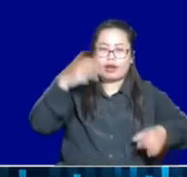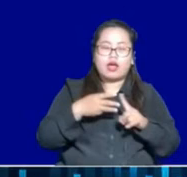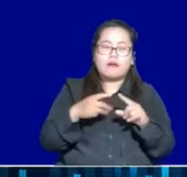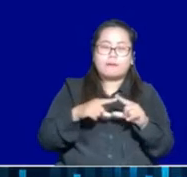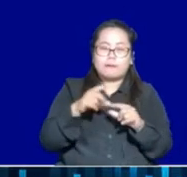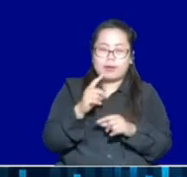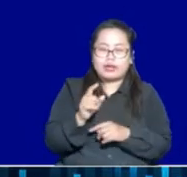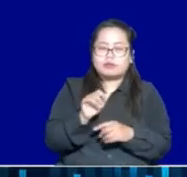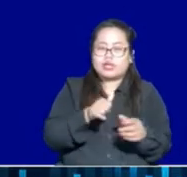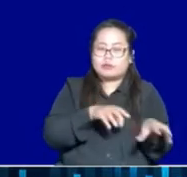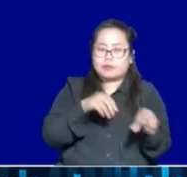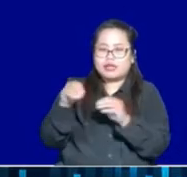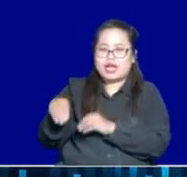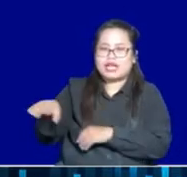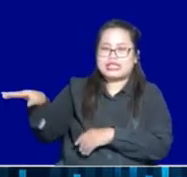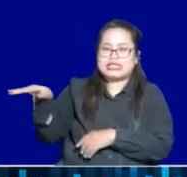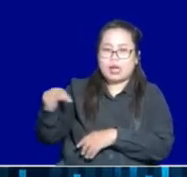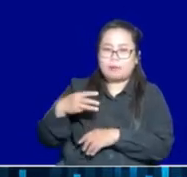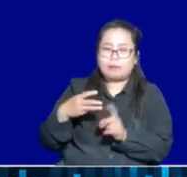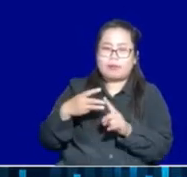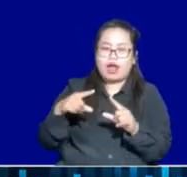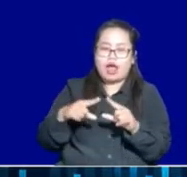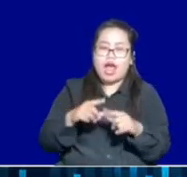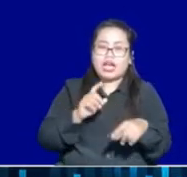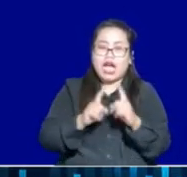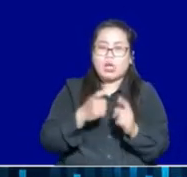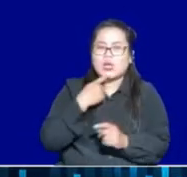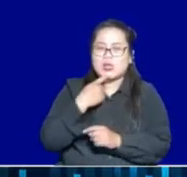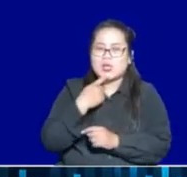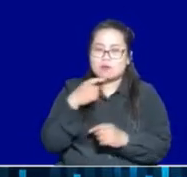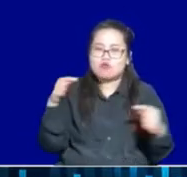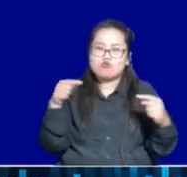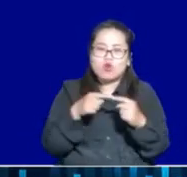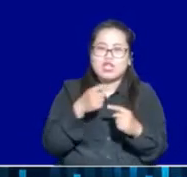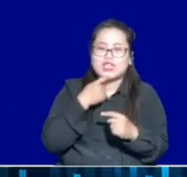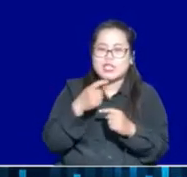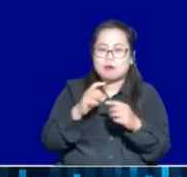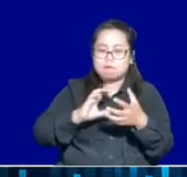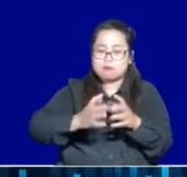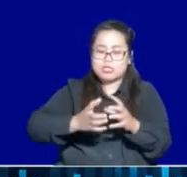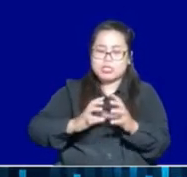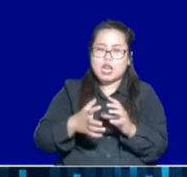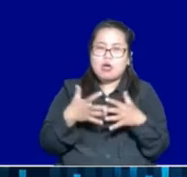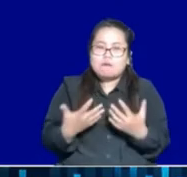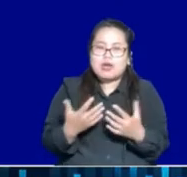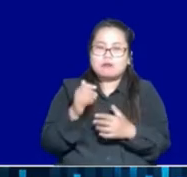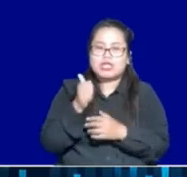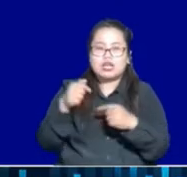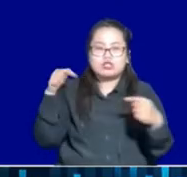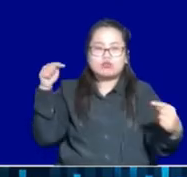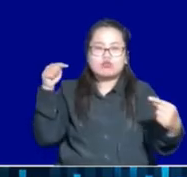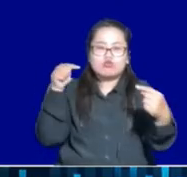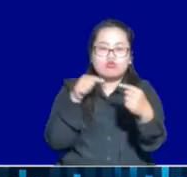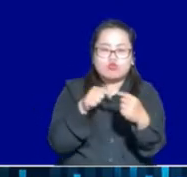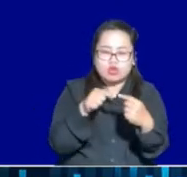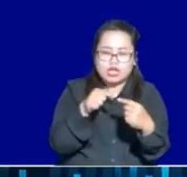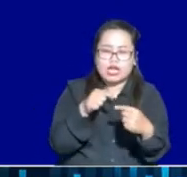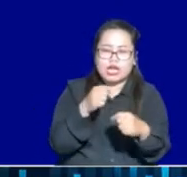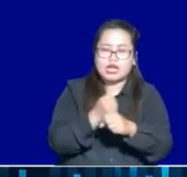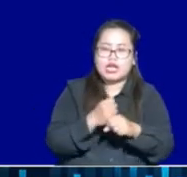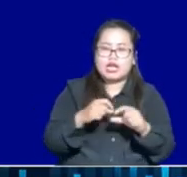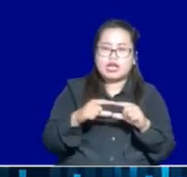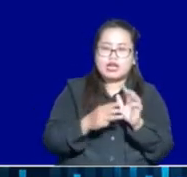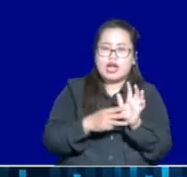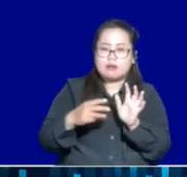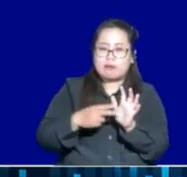it would say that machinery is as connected as garments, more or less, but machinery is